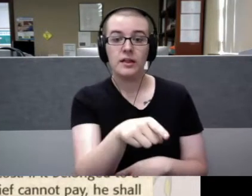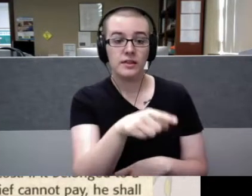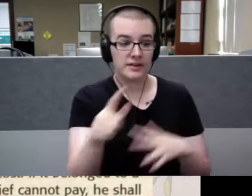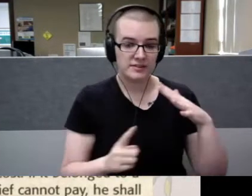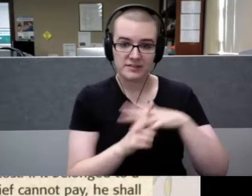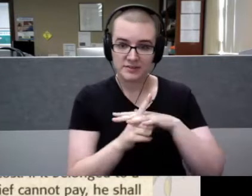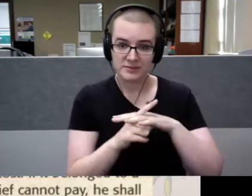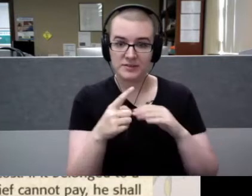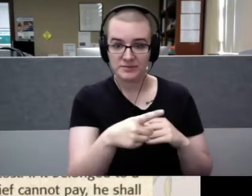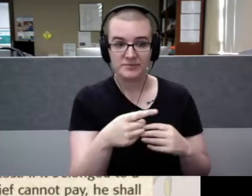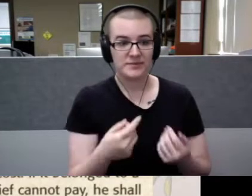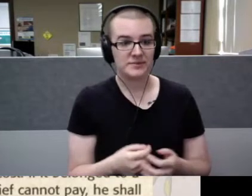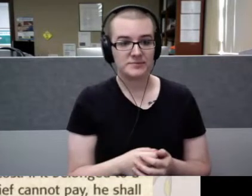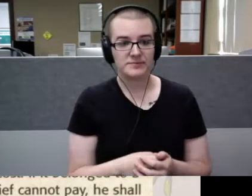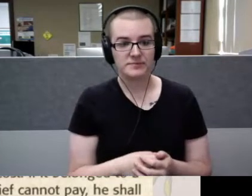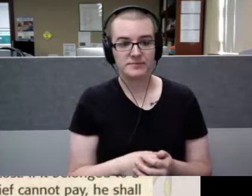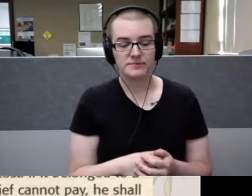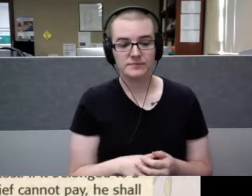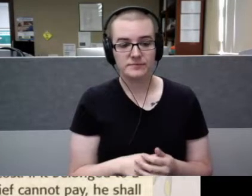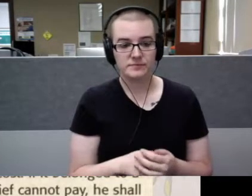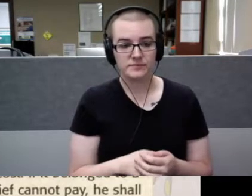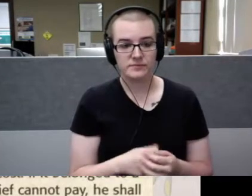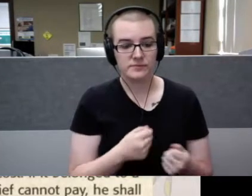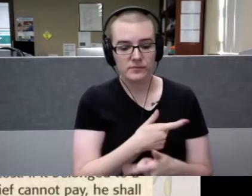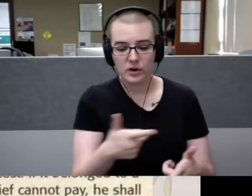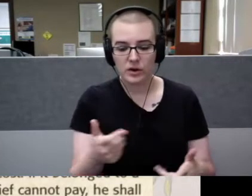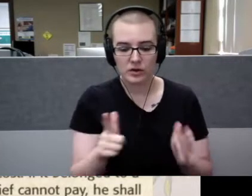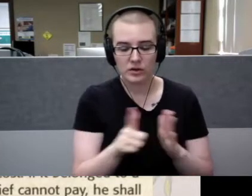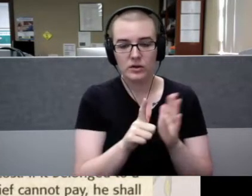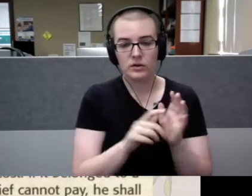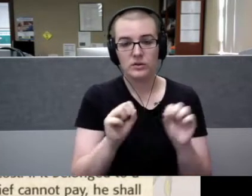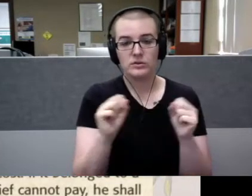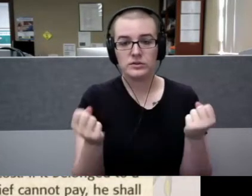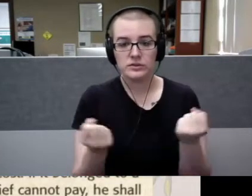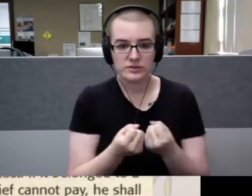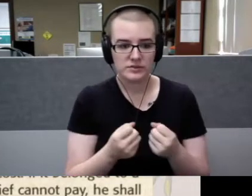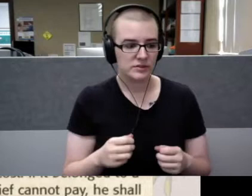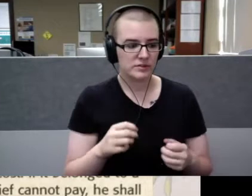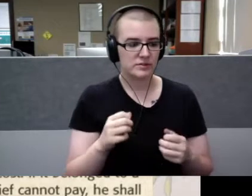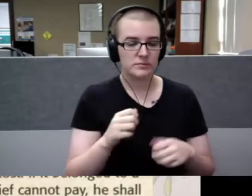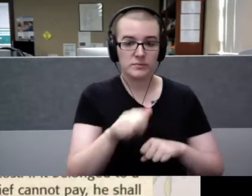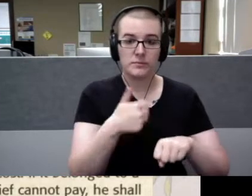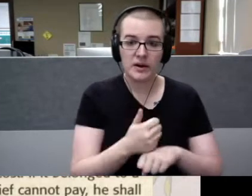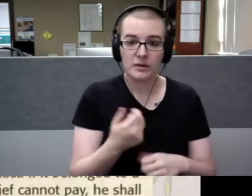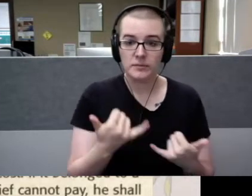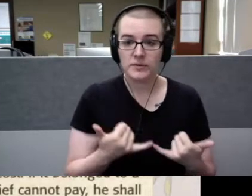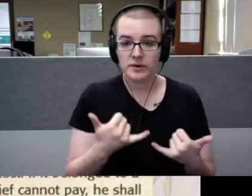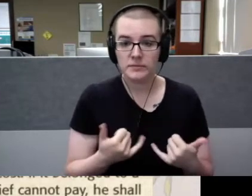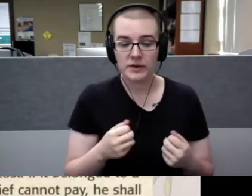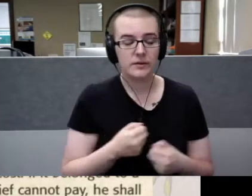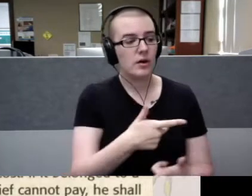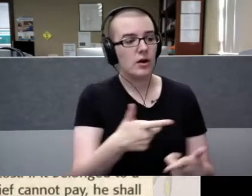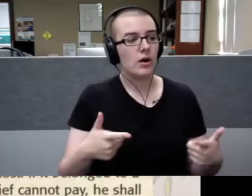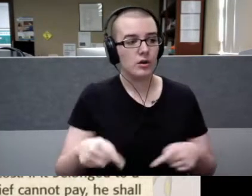system that's created afterwards, no matter where it is, no matter when it's created, all of them can be traced back. The origins of